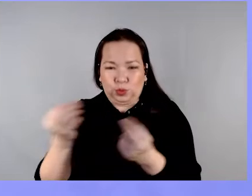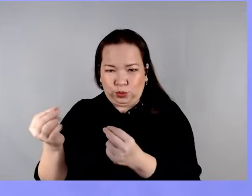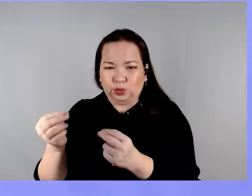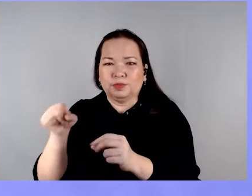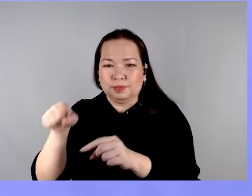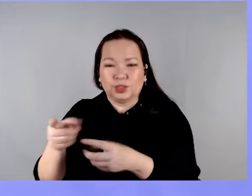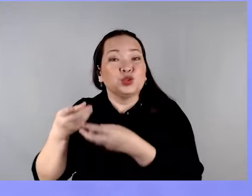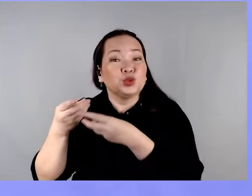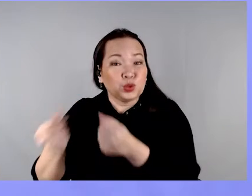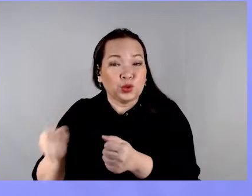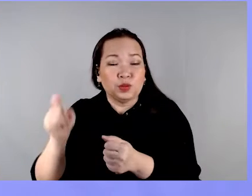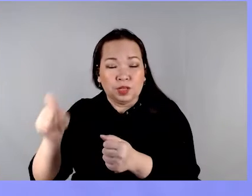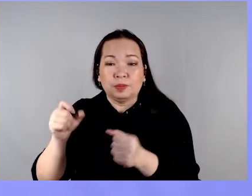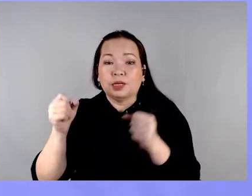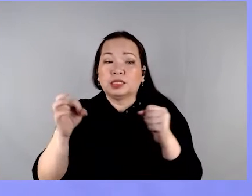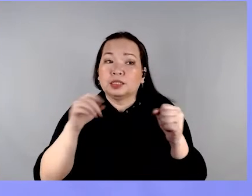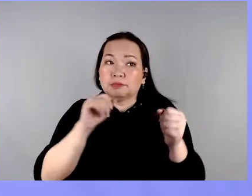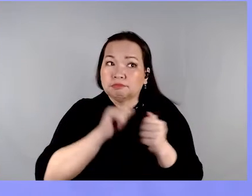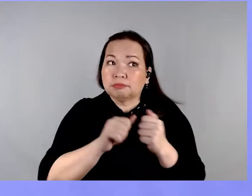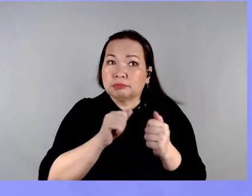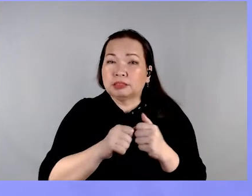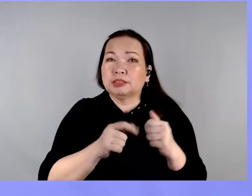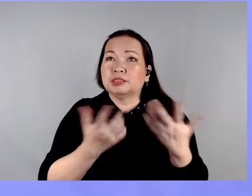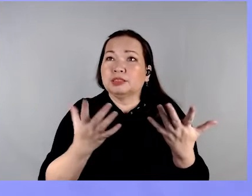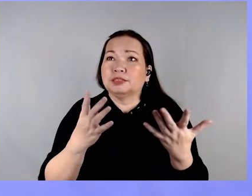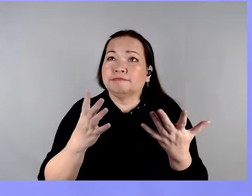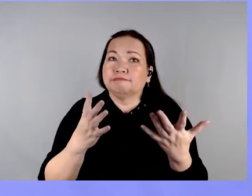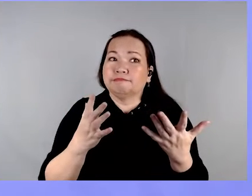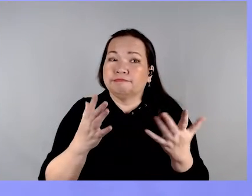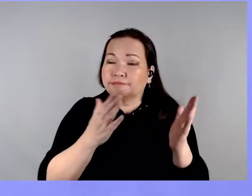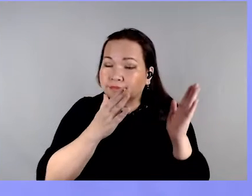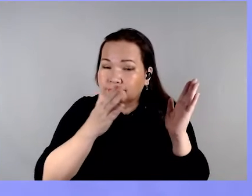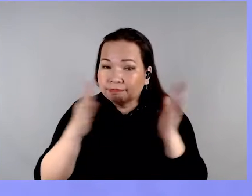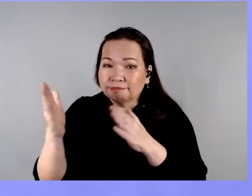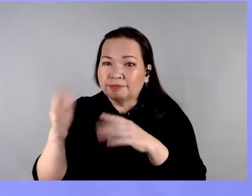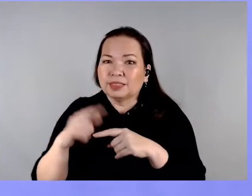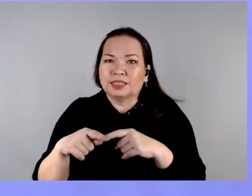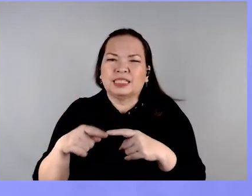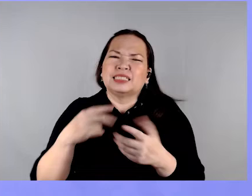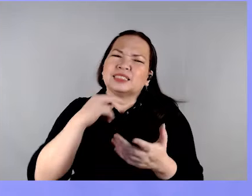this shift, not only will there be a decrease in baseless arrests,